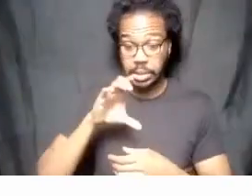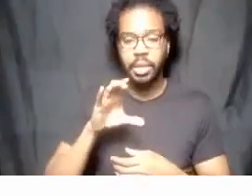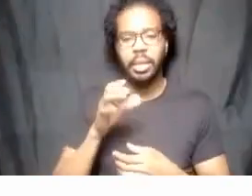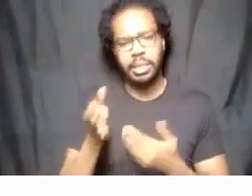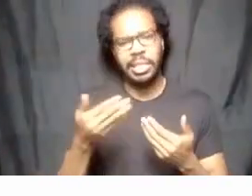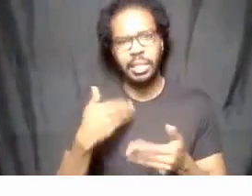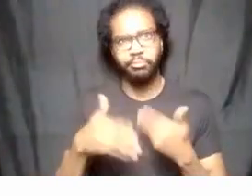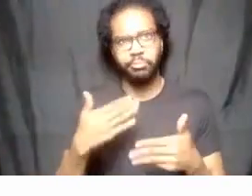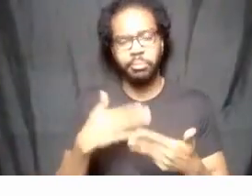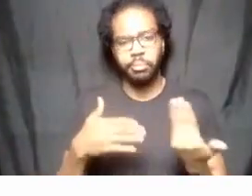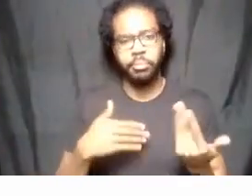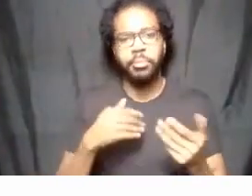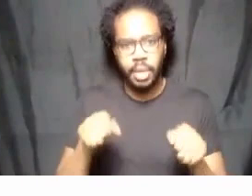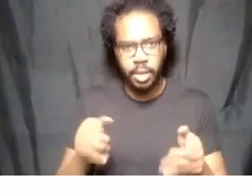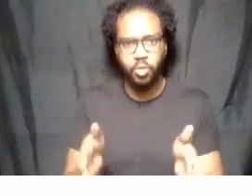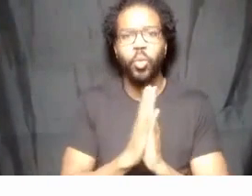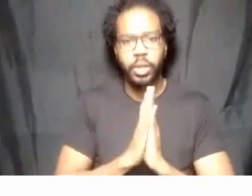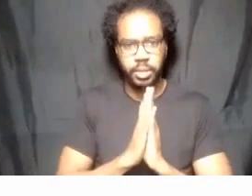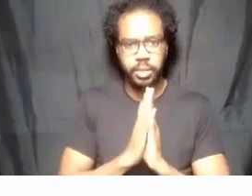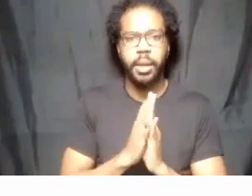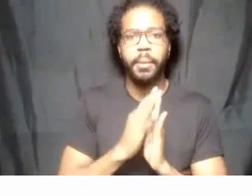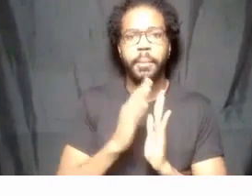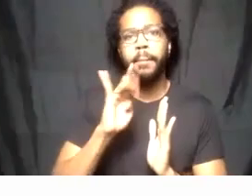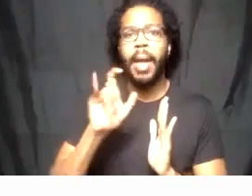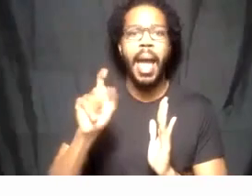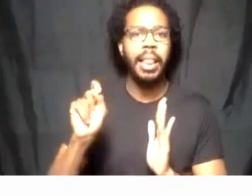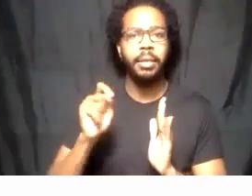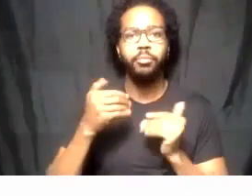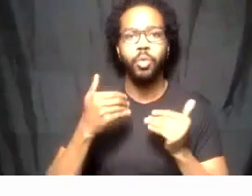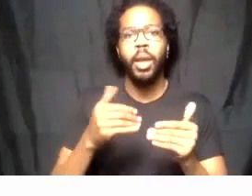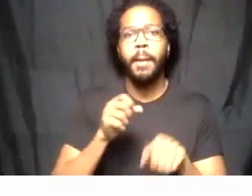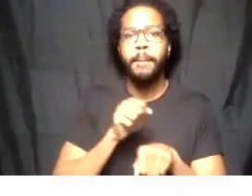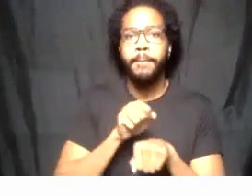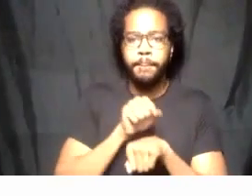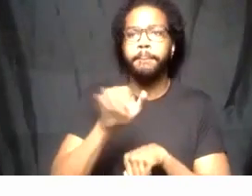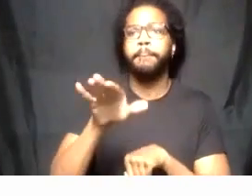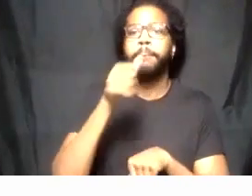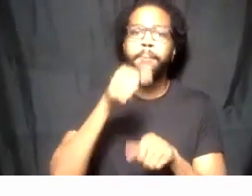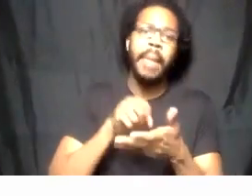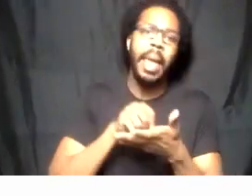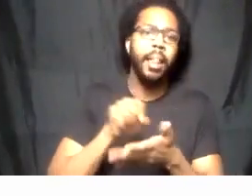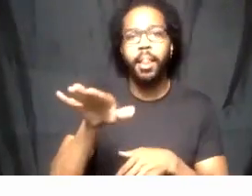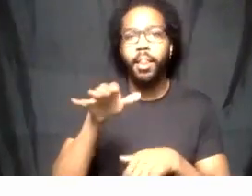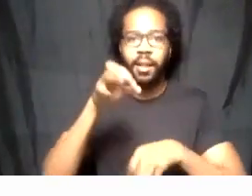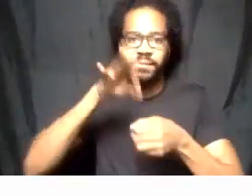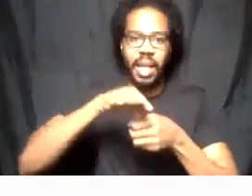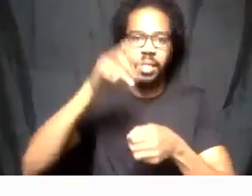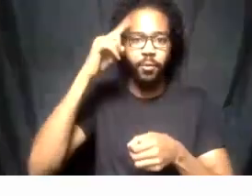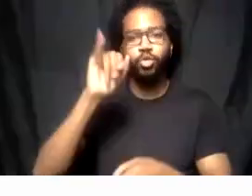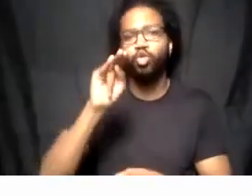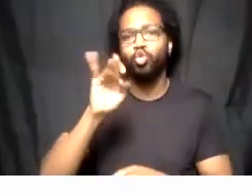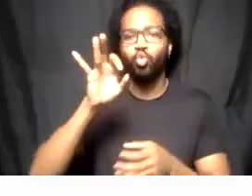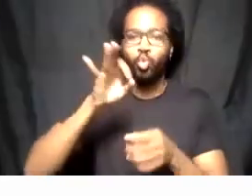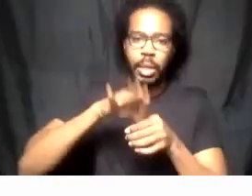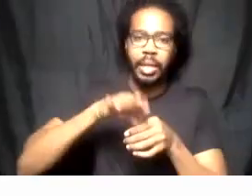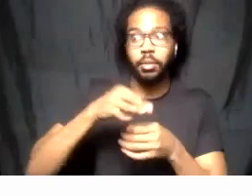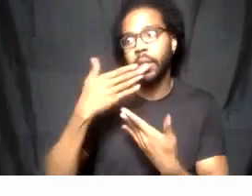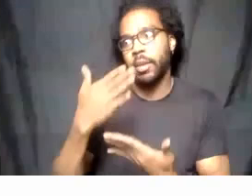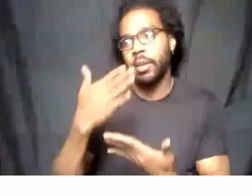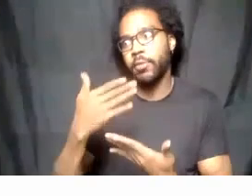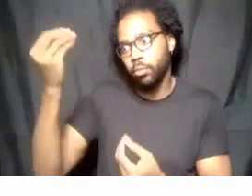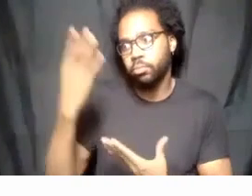easy how you can request a ballot so that you can do a mail-in ballot for the June election. So thank you for that reminder,